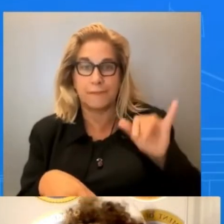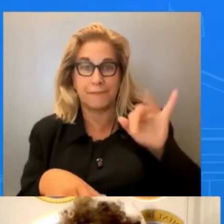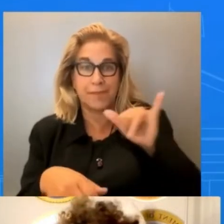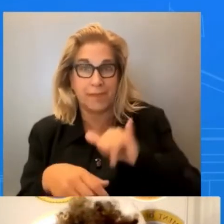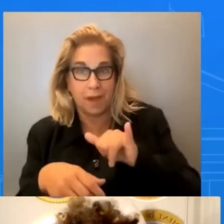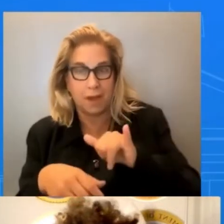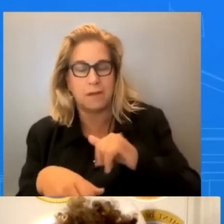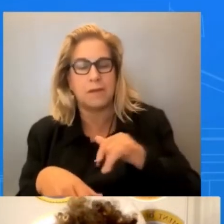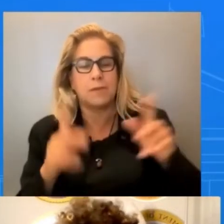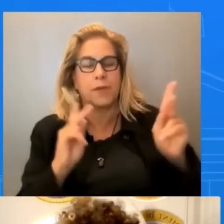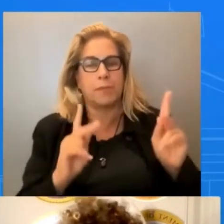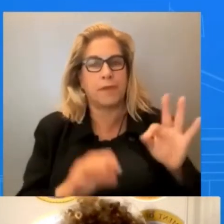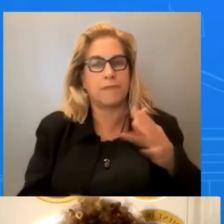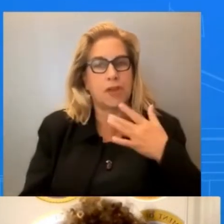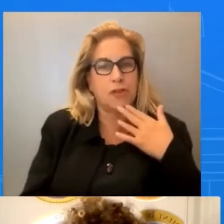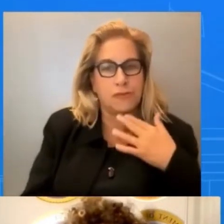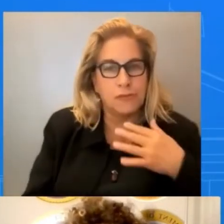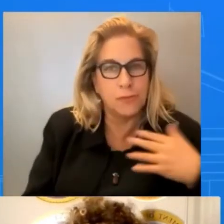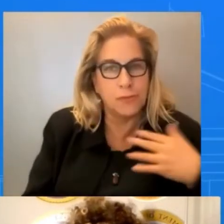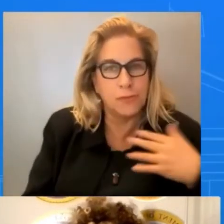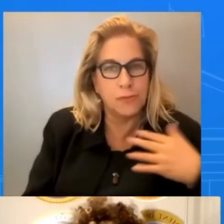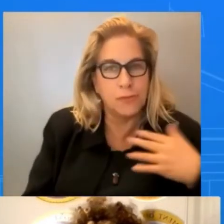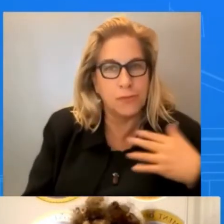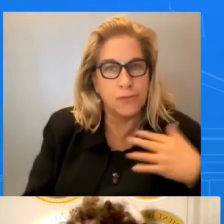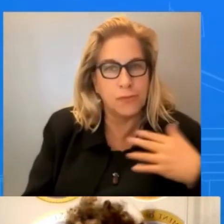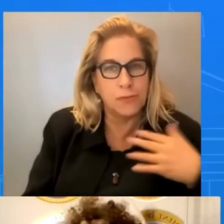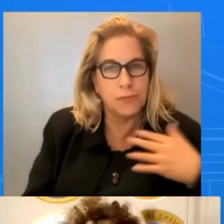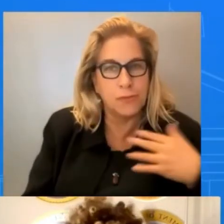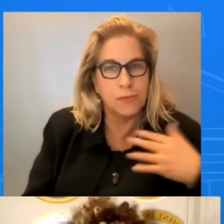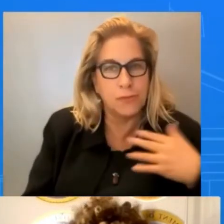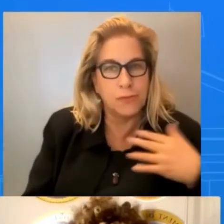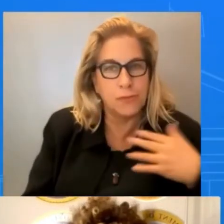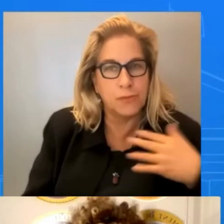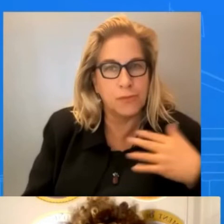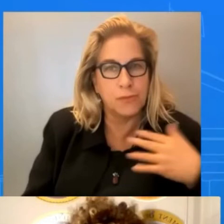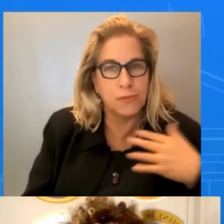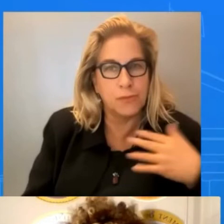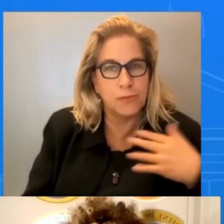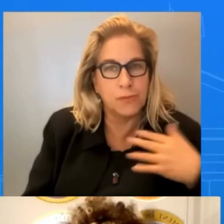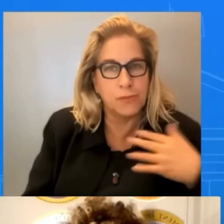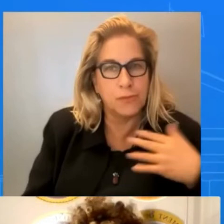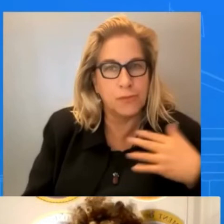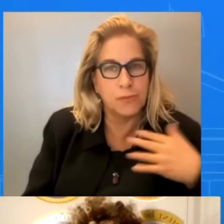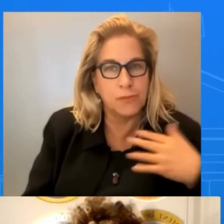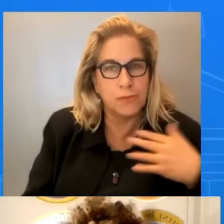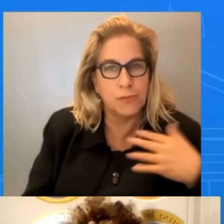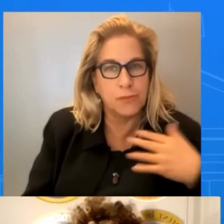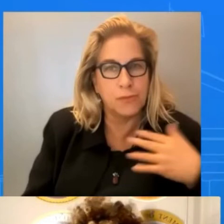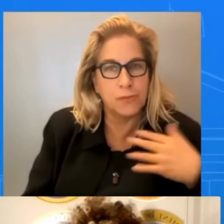and AAPI judge to serve in their... The f*** is that?